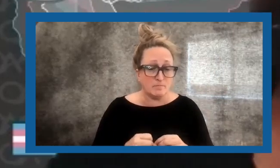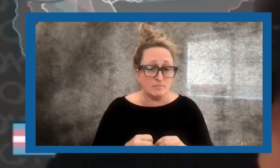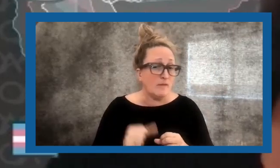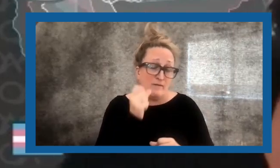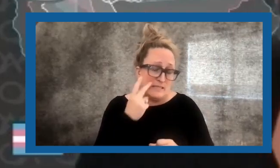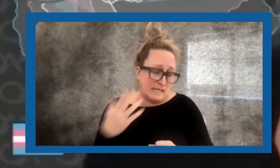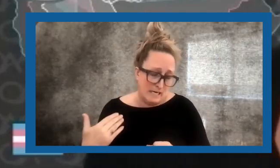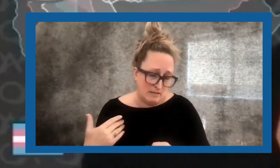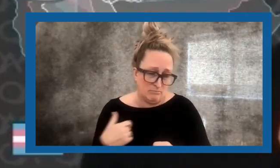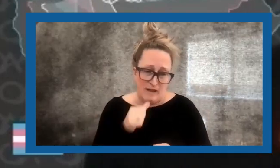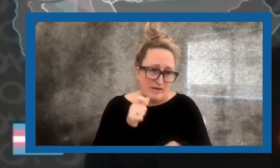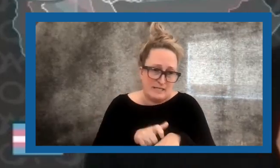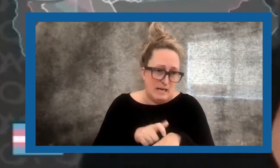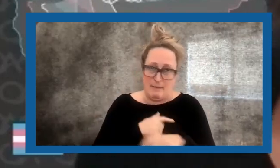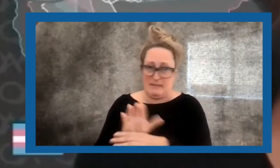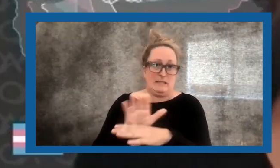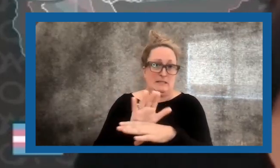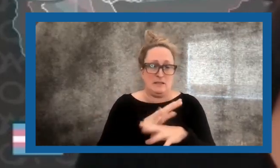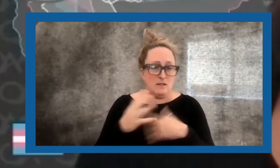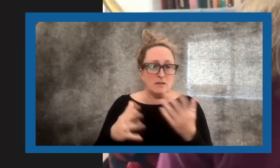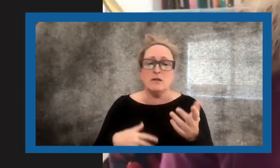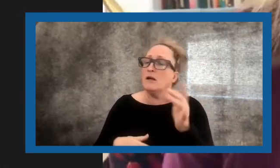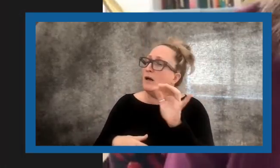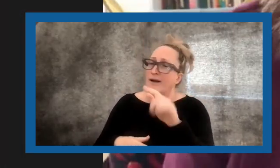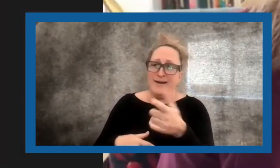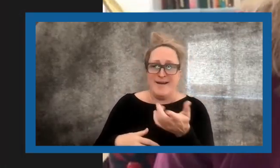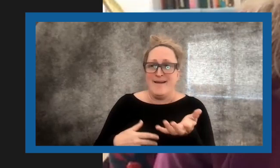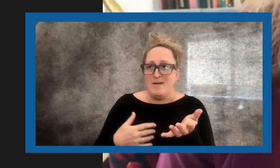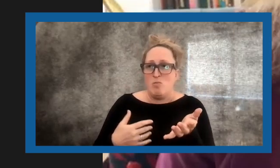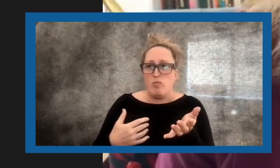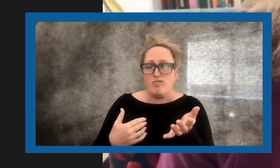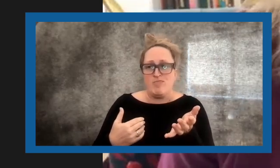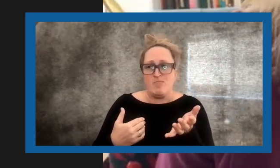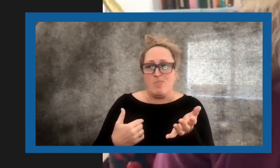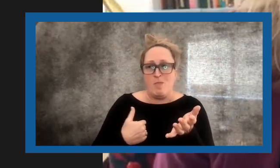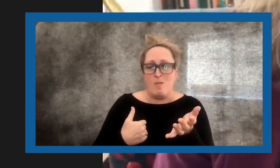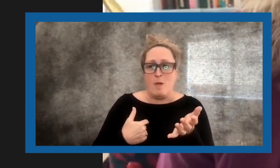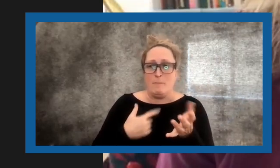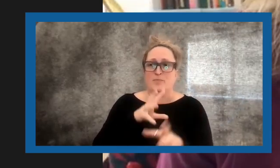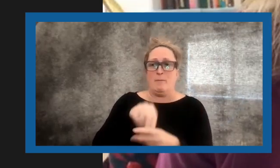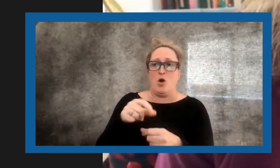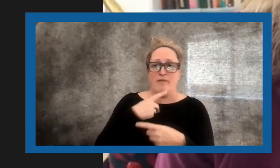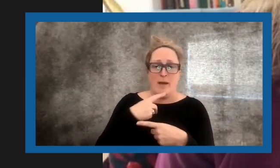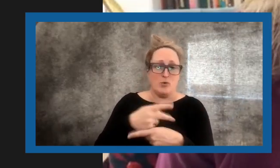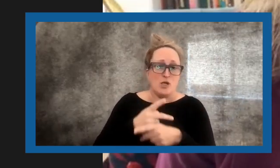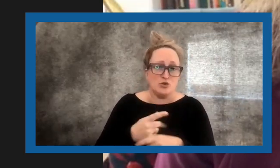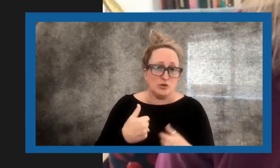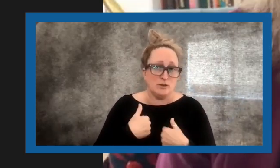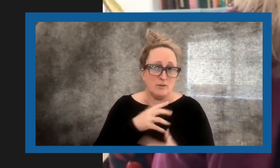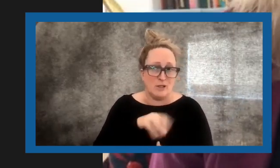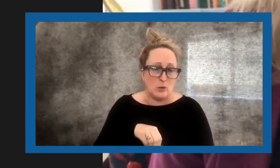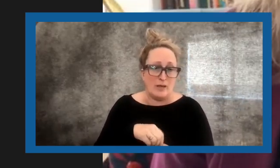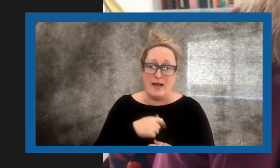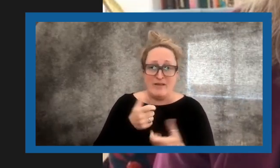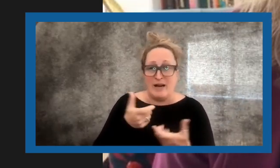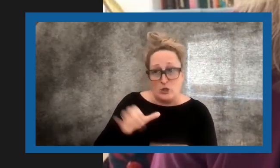seen it. I haven't had time. We've been busy. I know you. Yeah, I was actually part of that production and haven't